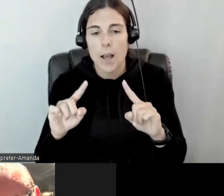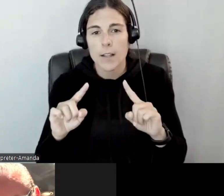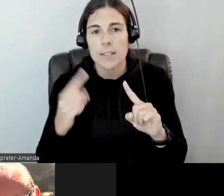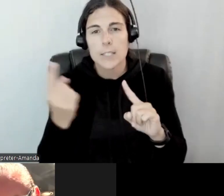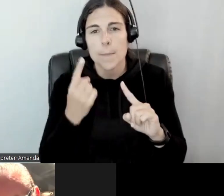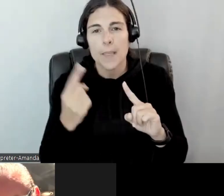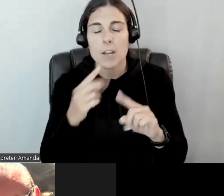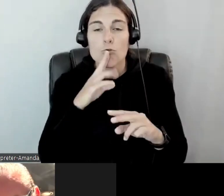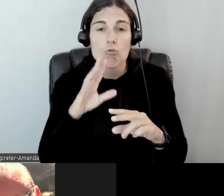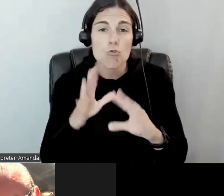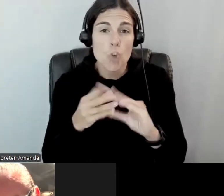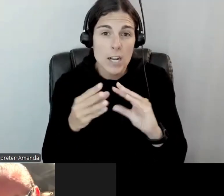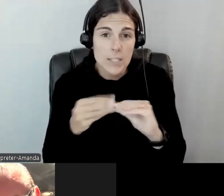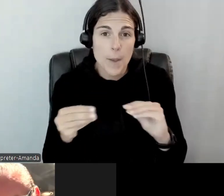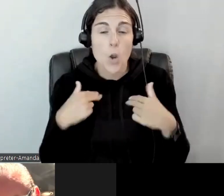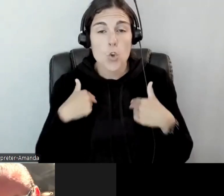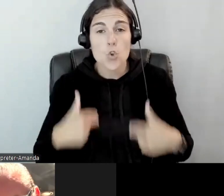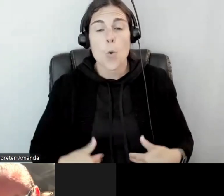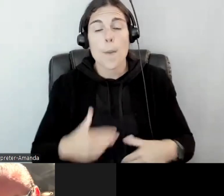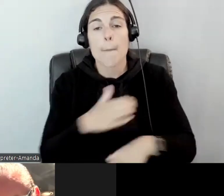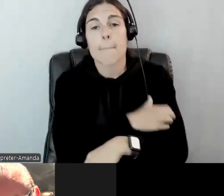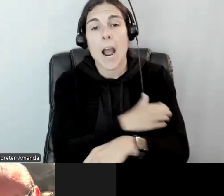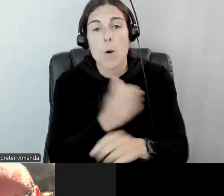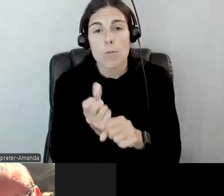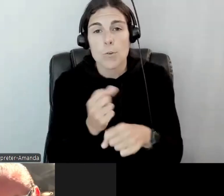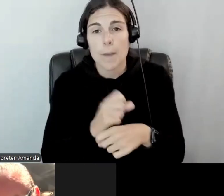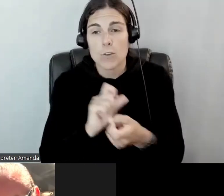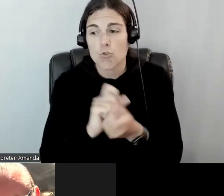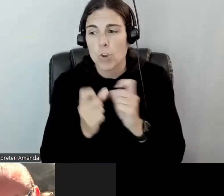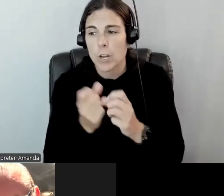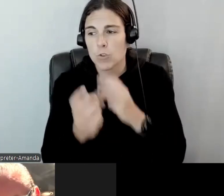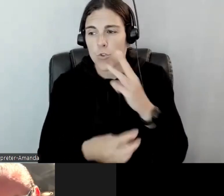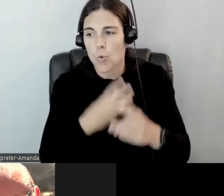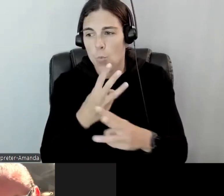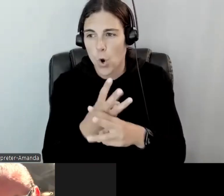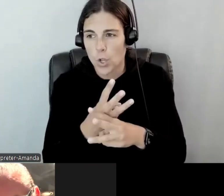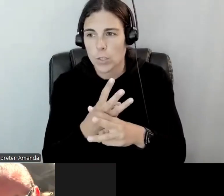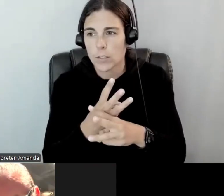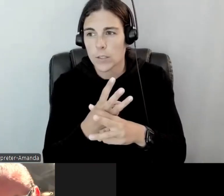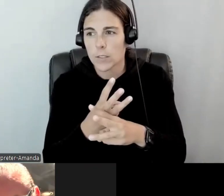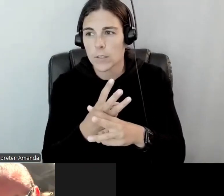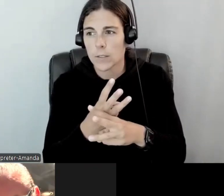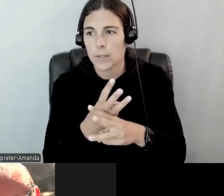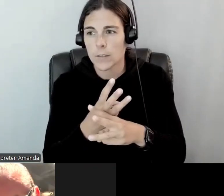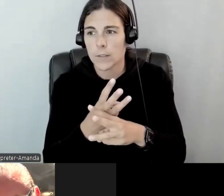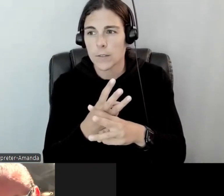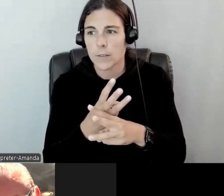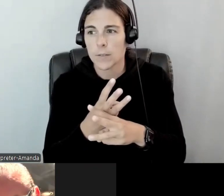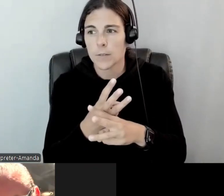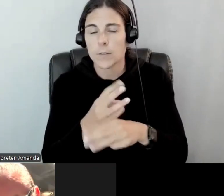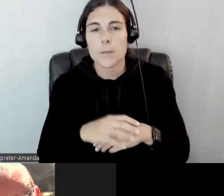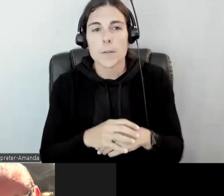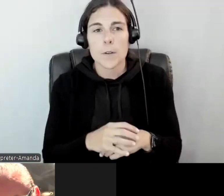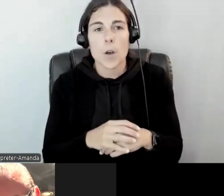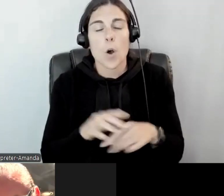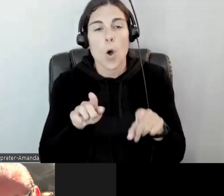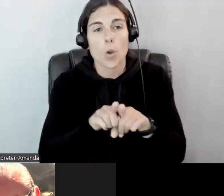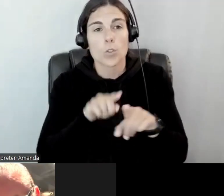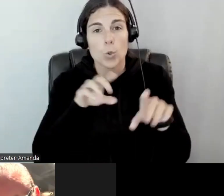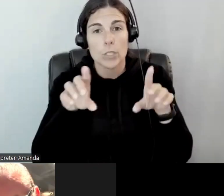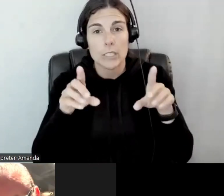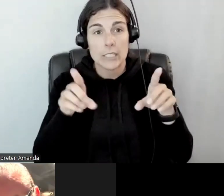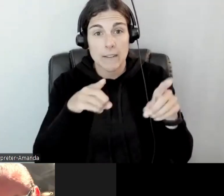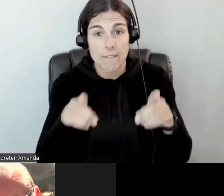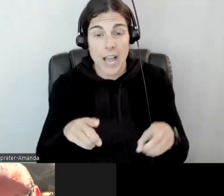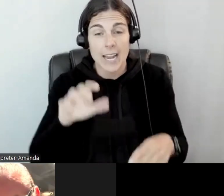human power to make change in the world. And so it's just about default. But I want to also define like the word atheist,